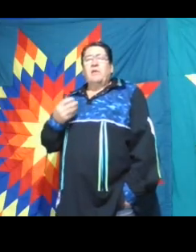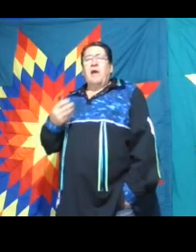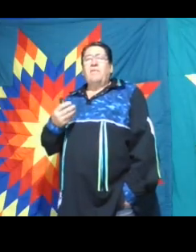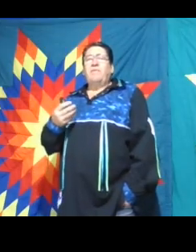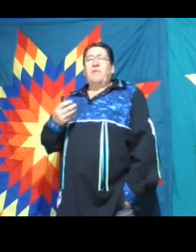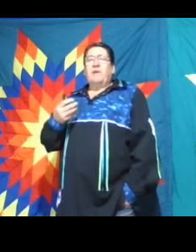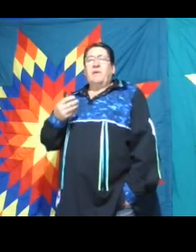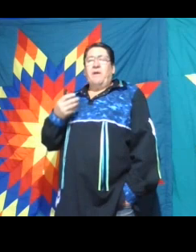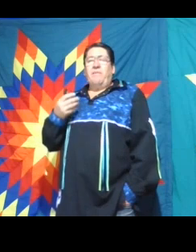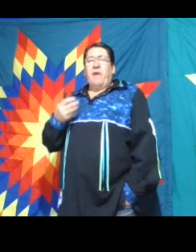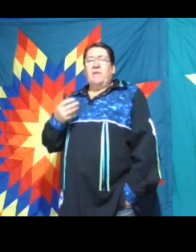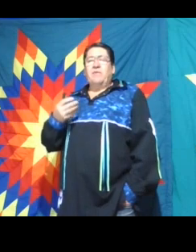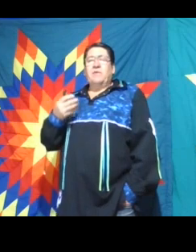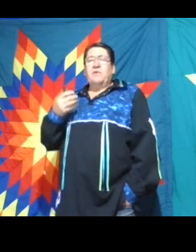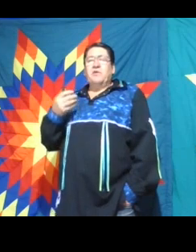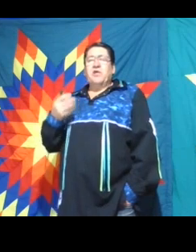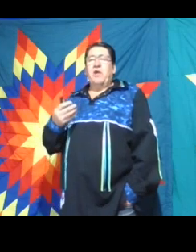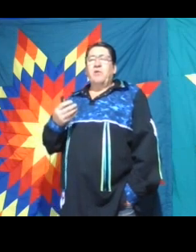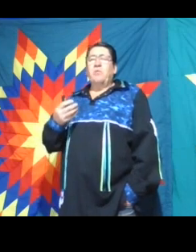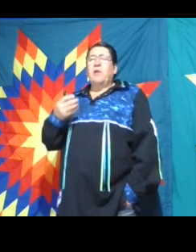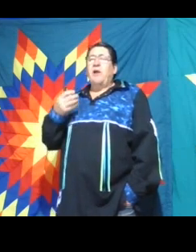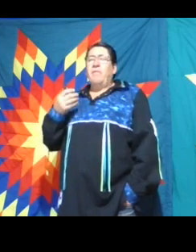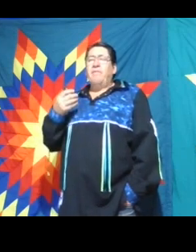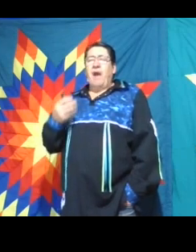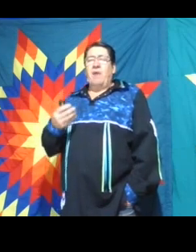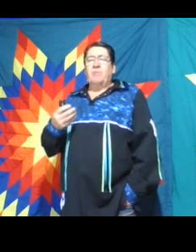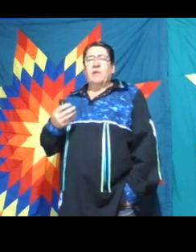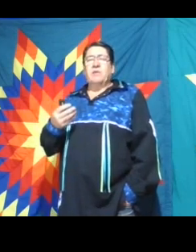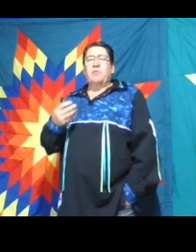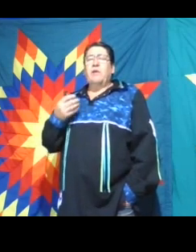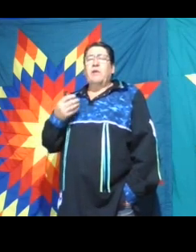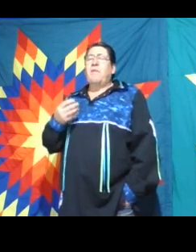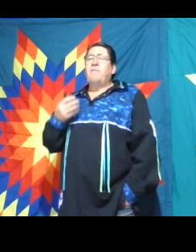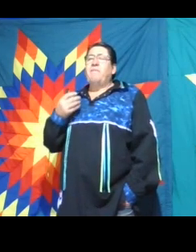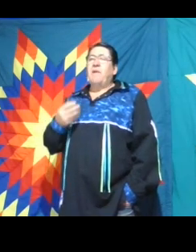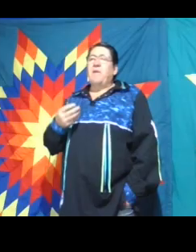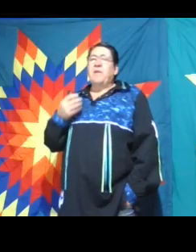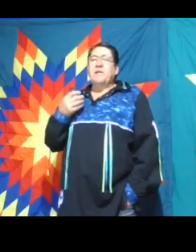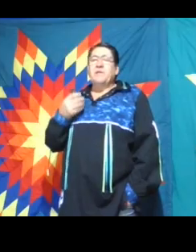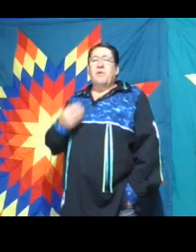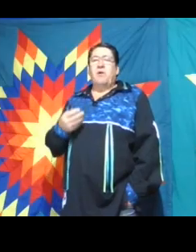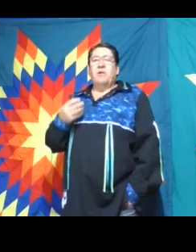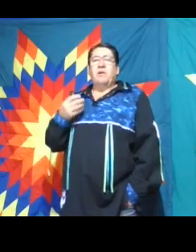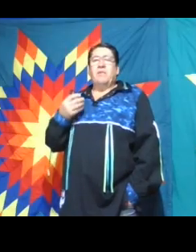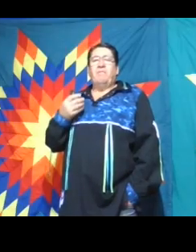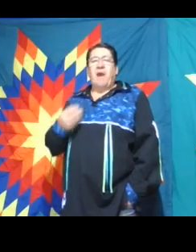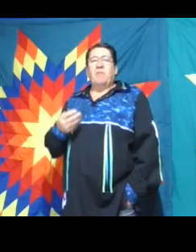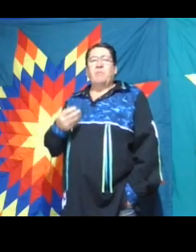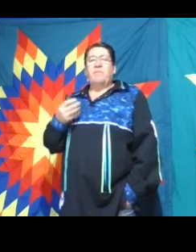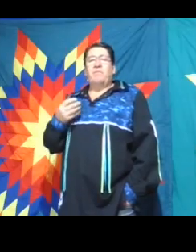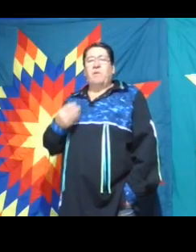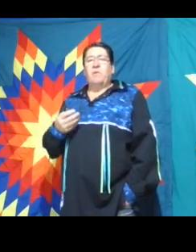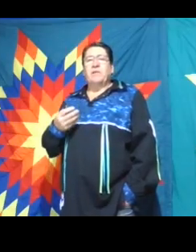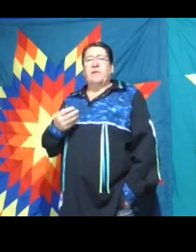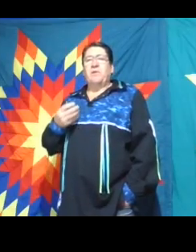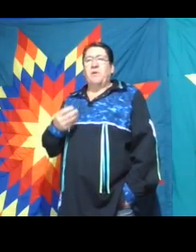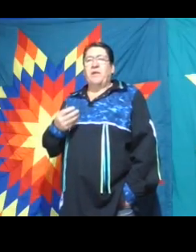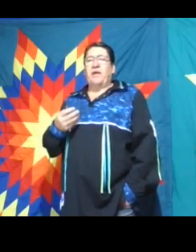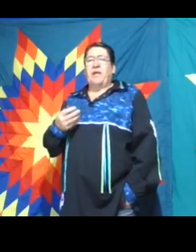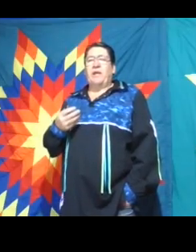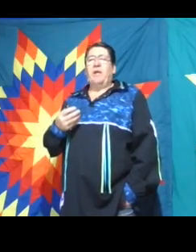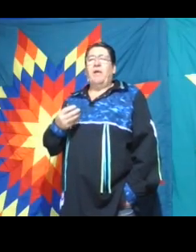Our life, our values are shared with our family. So we are very strongly family focused